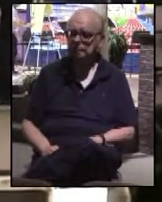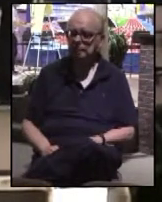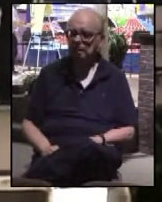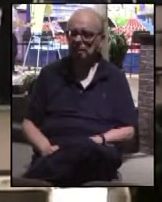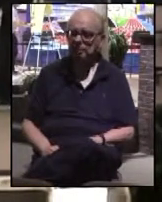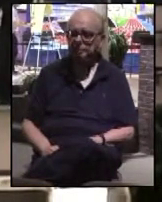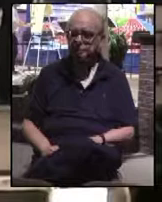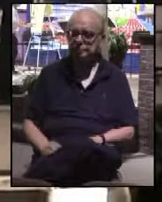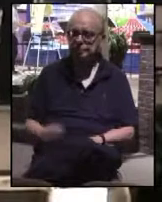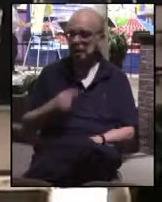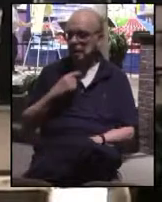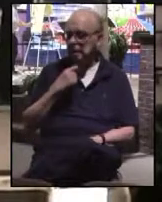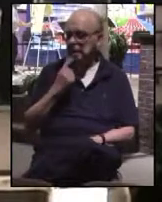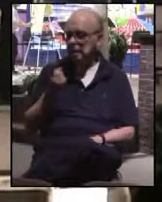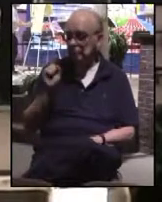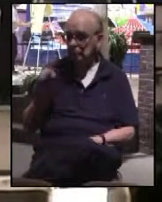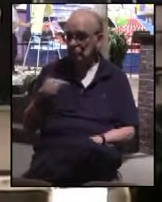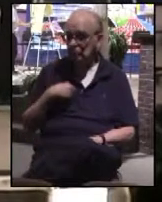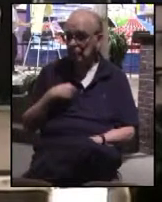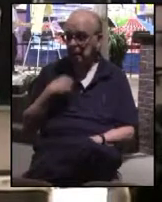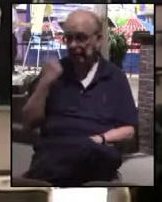Can I tell you what I'm thinking of?